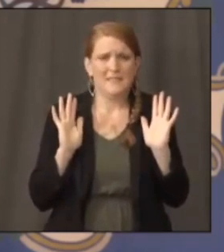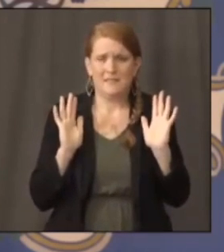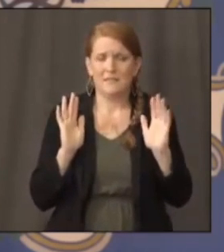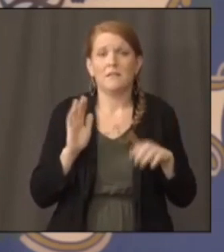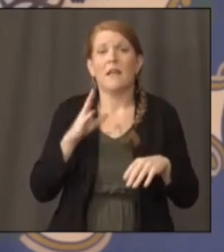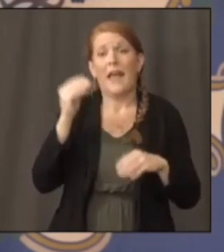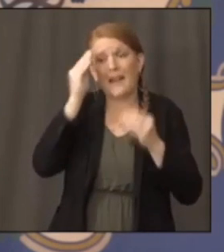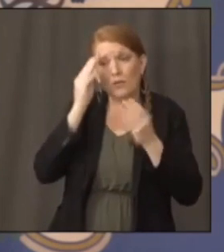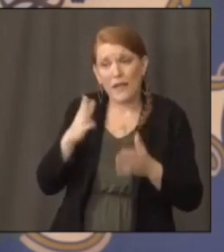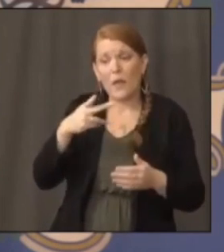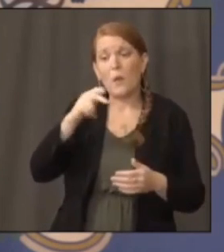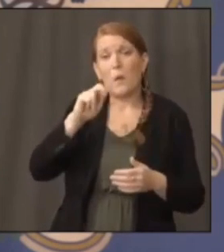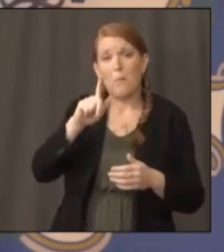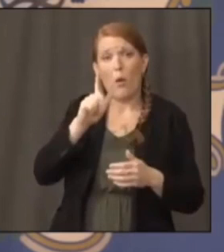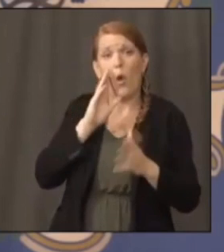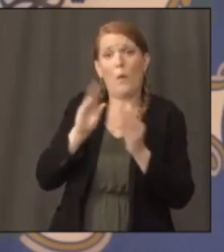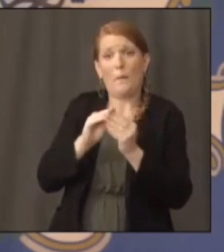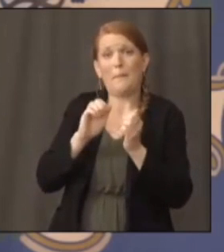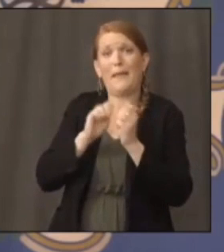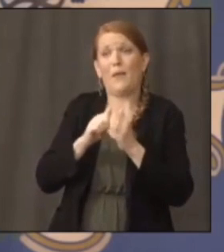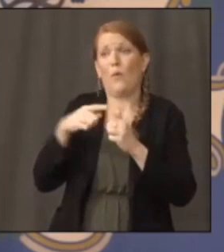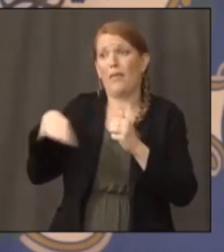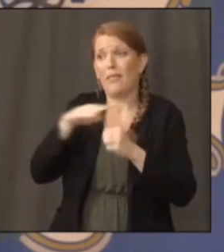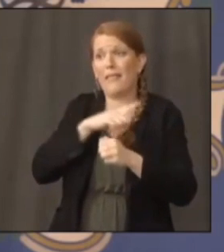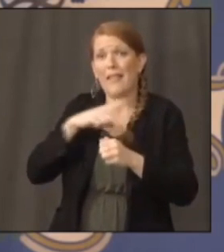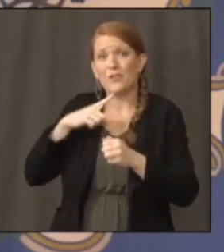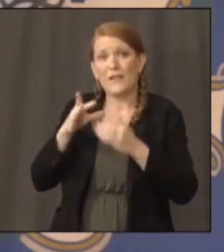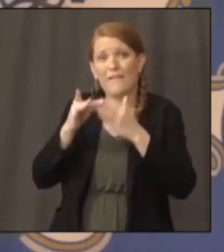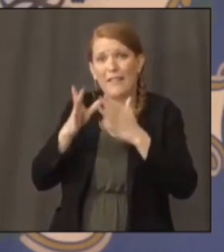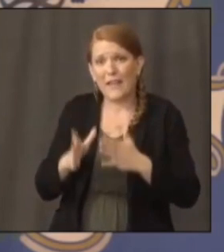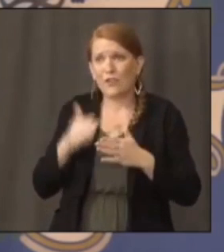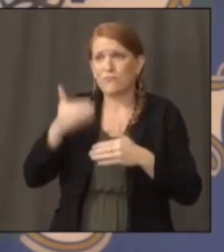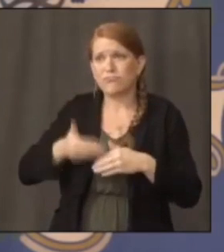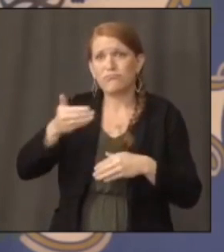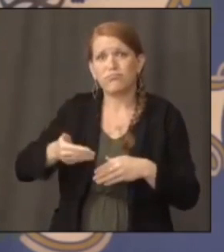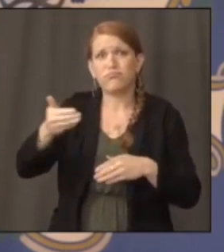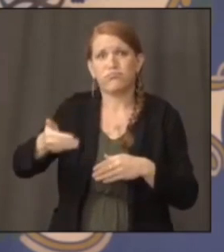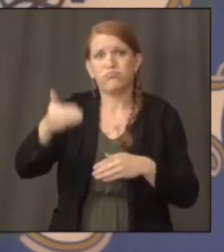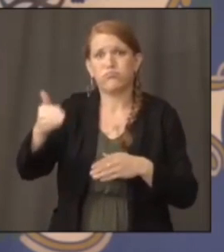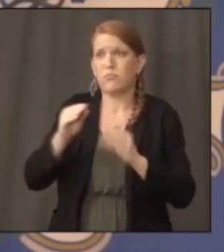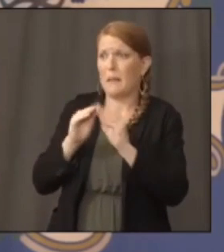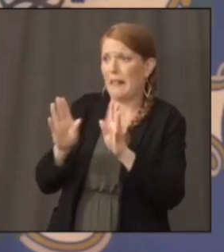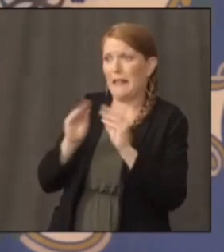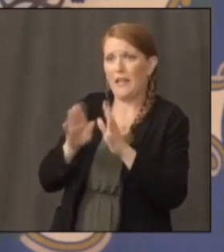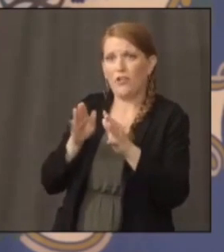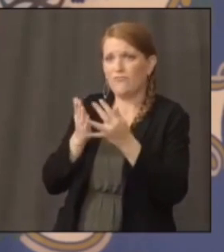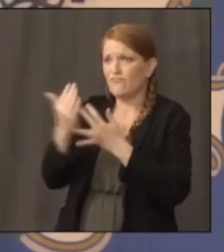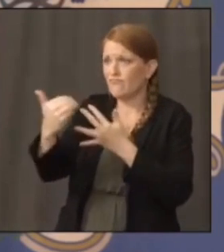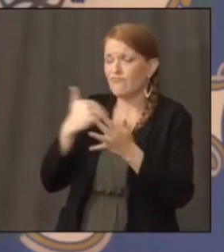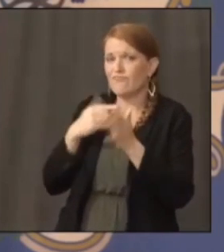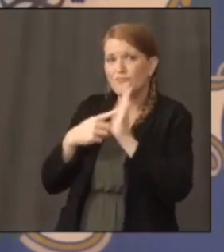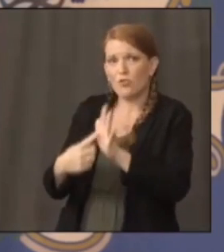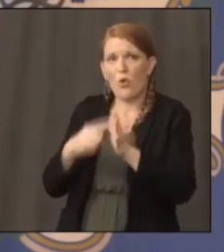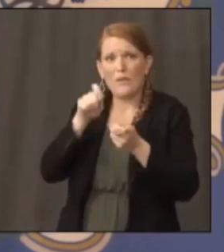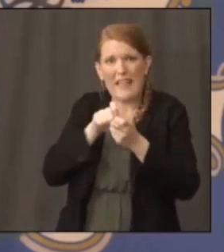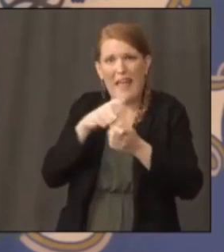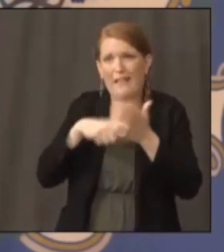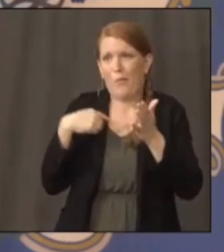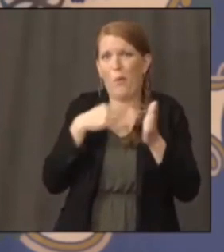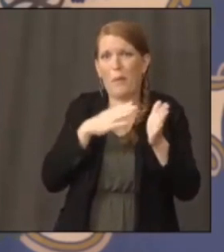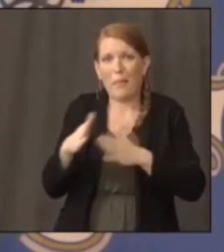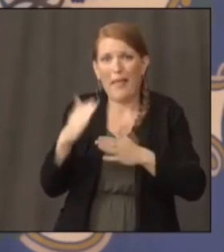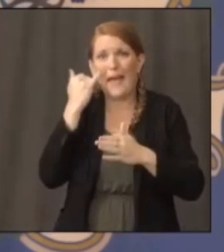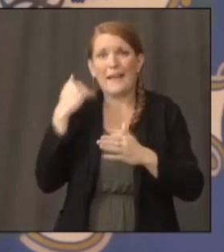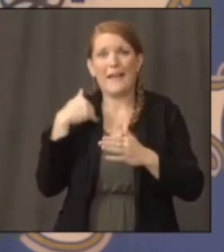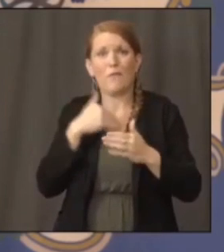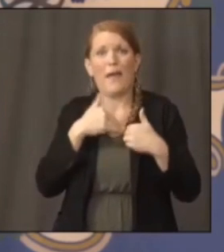on a regular basis with the leadership and others, so they know exactly what we're trying to do when it comes to those executive orders. And we're